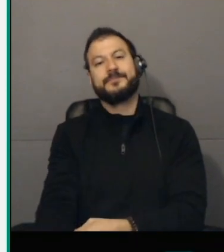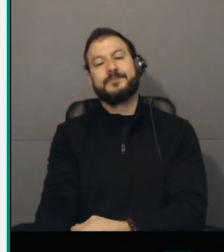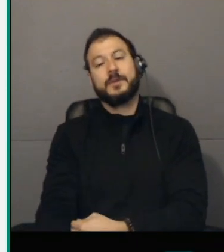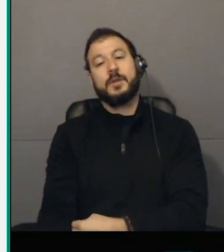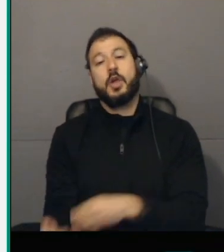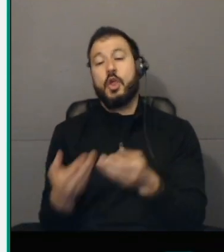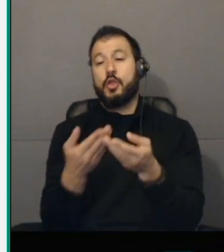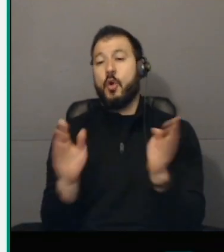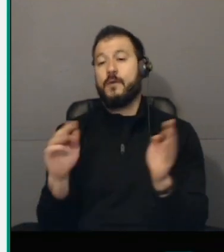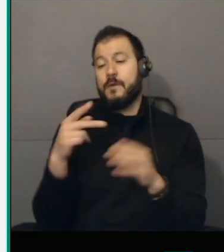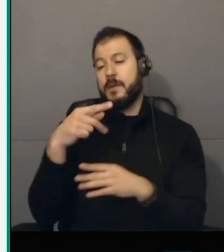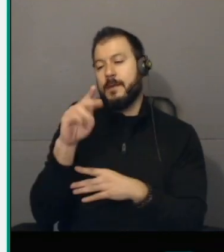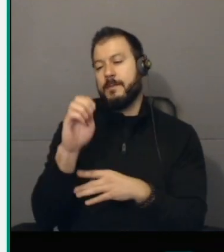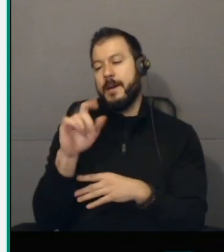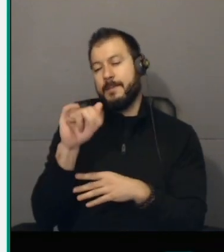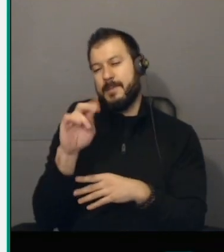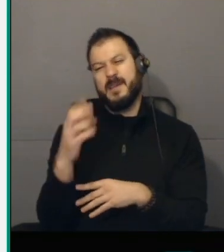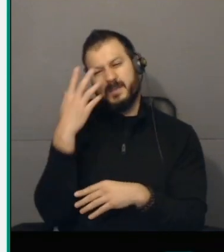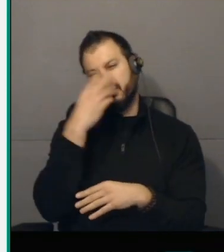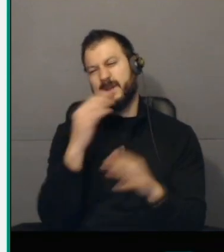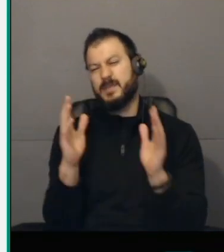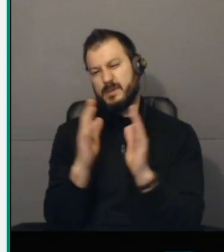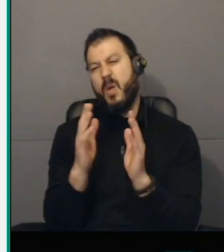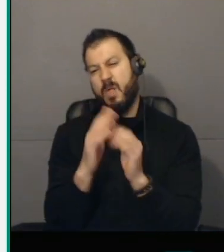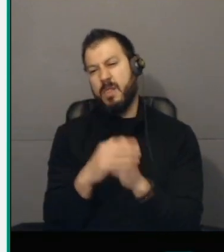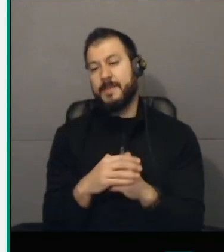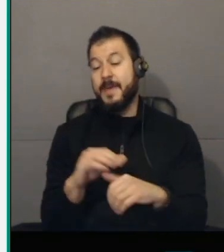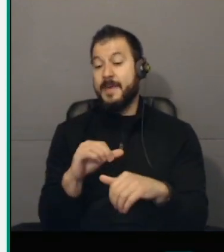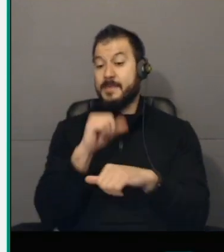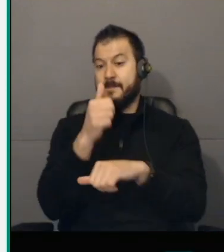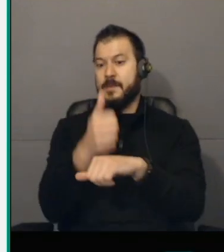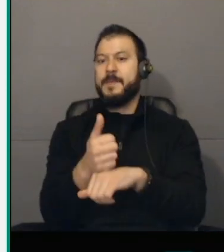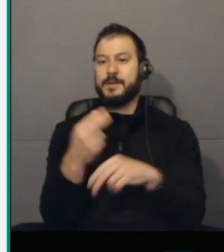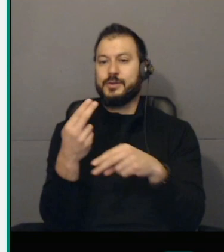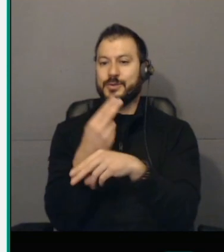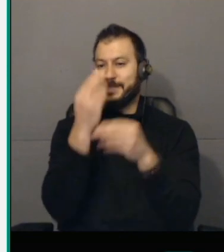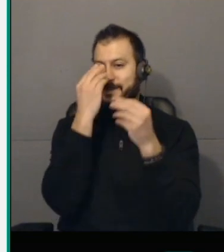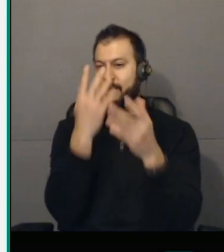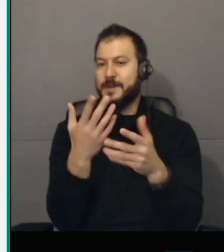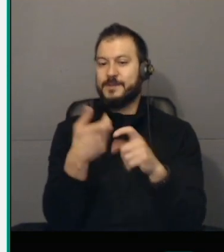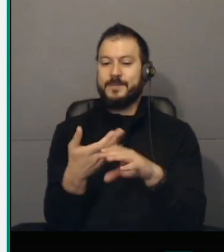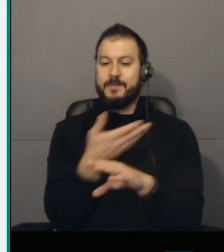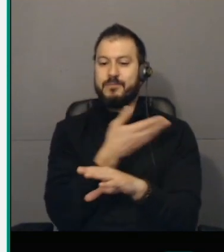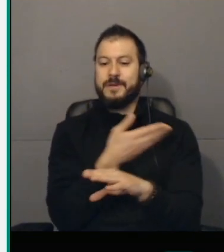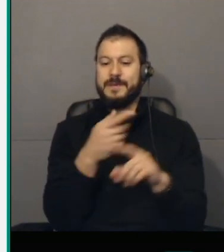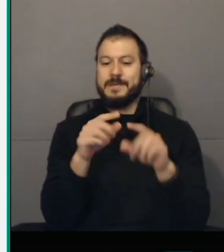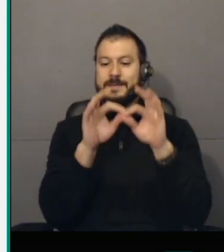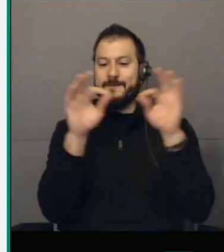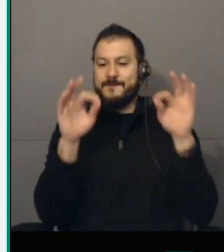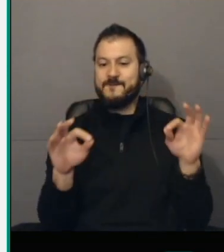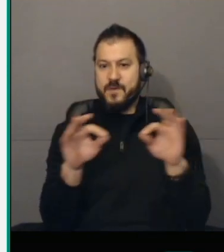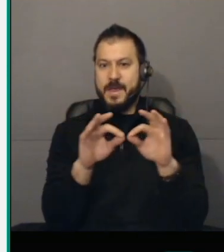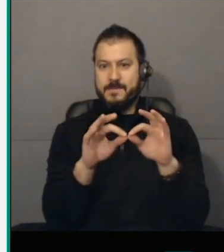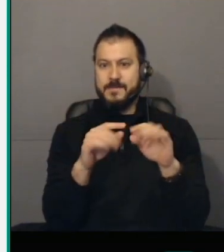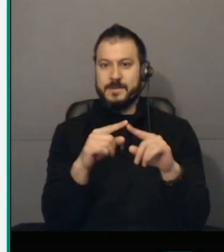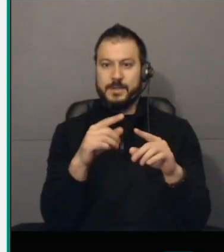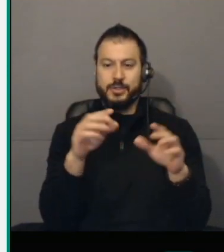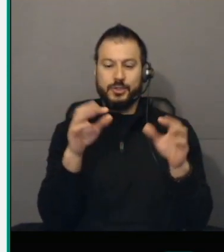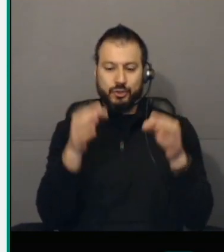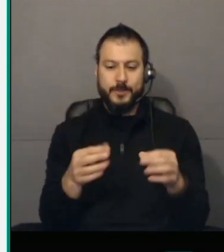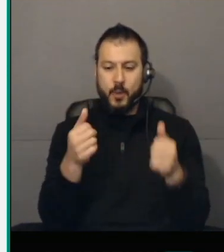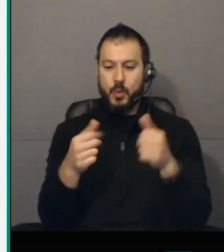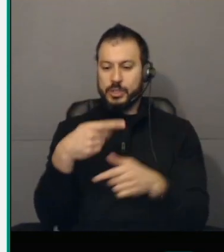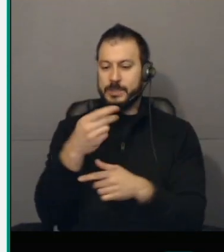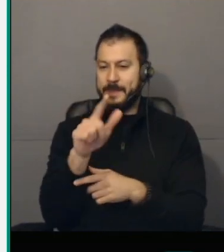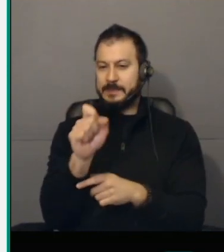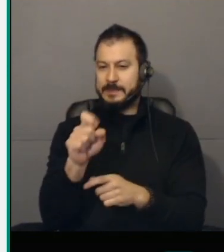The overall pipeline is relatively small. The implementation relies on using information from the previous frame to determine which pixels on the